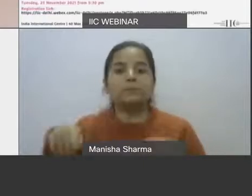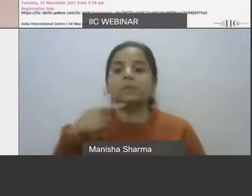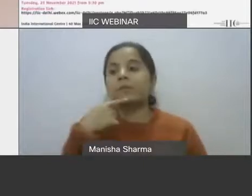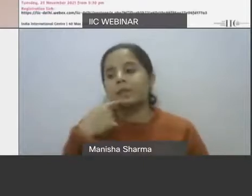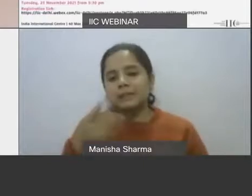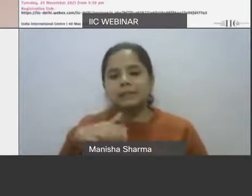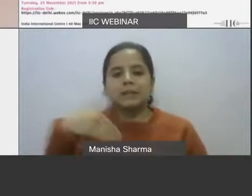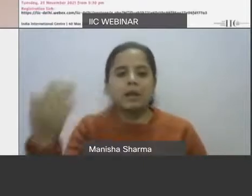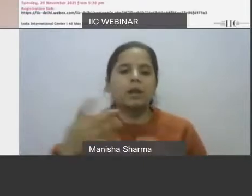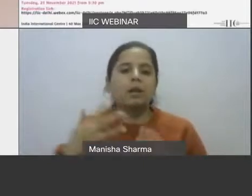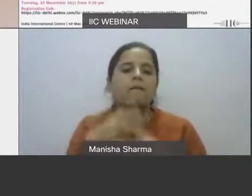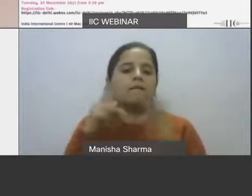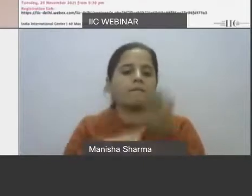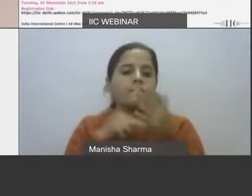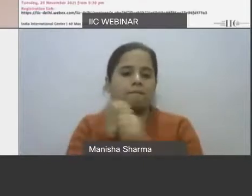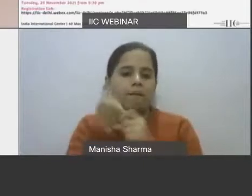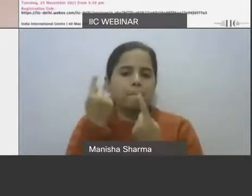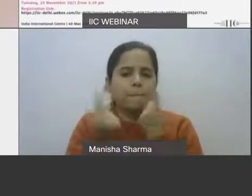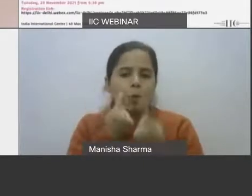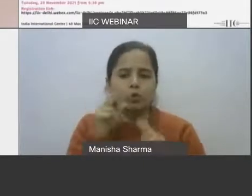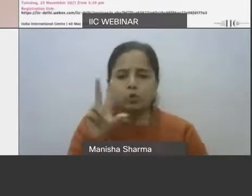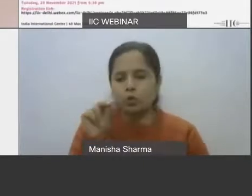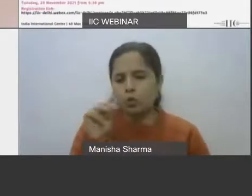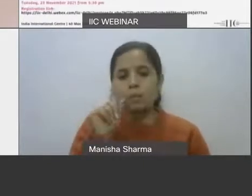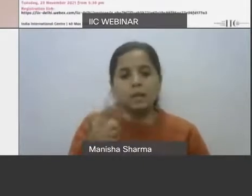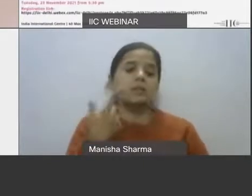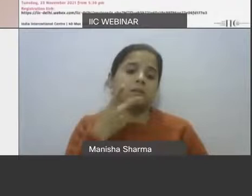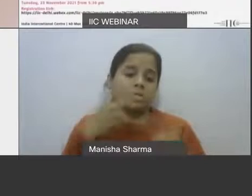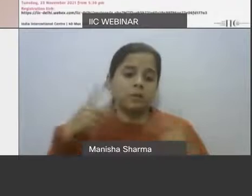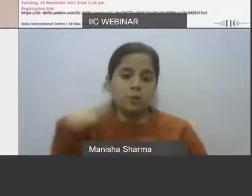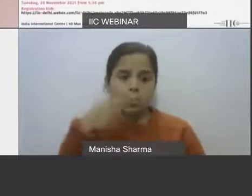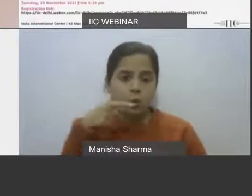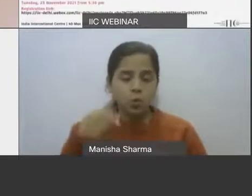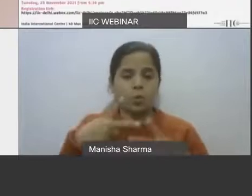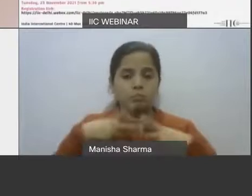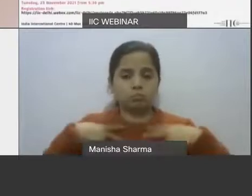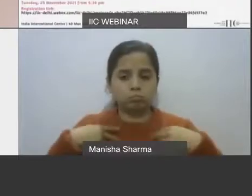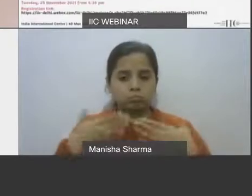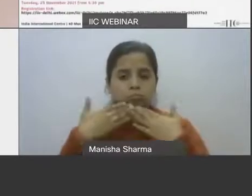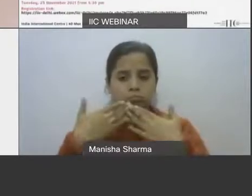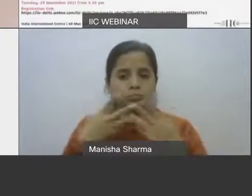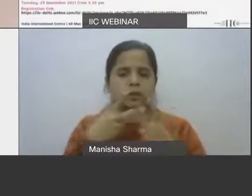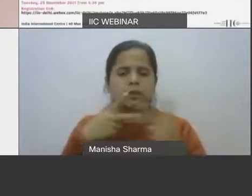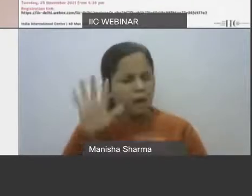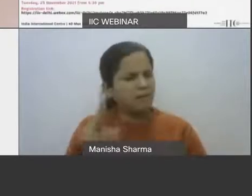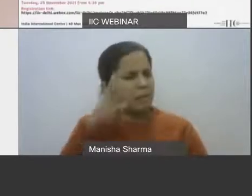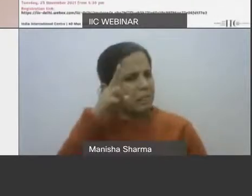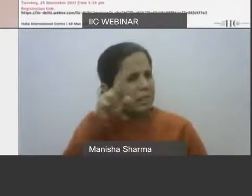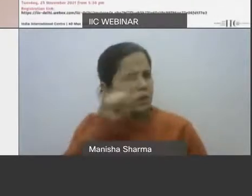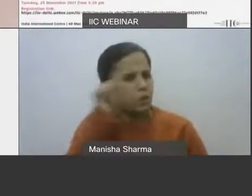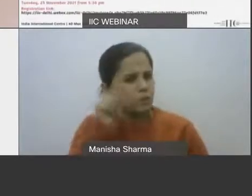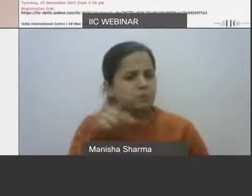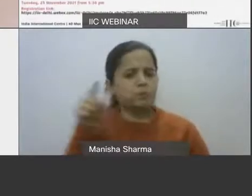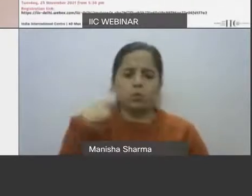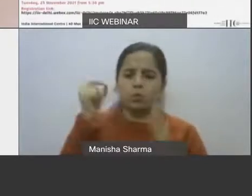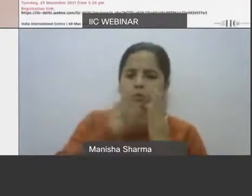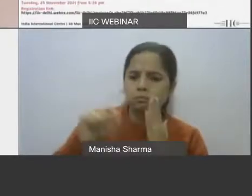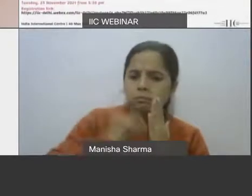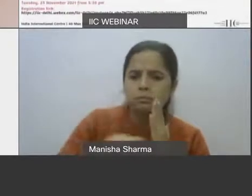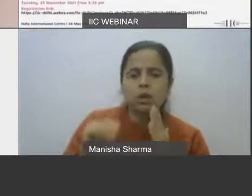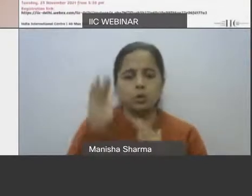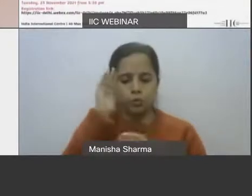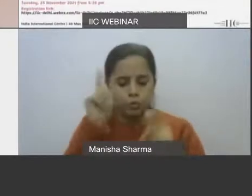right-wing politicians, but legal scholars as well. And they've written across journals and newspapers